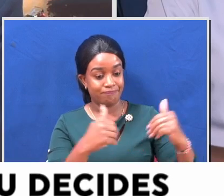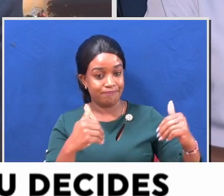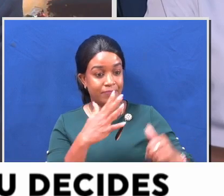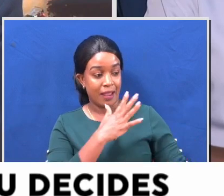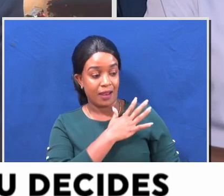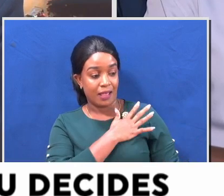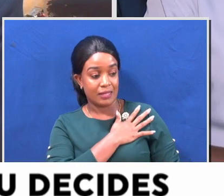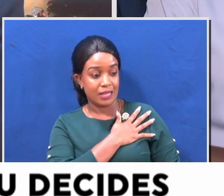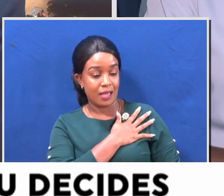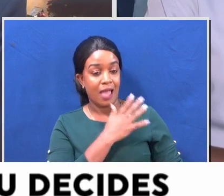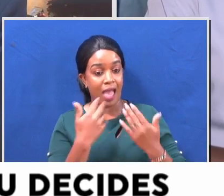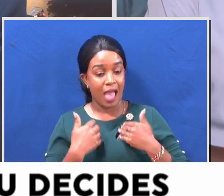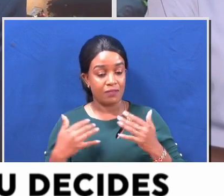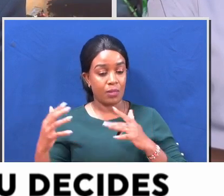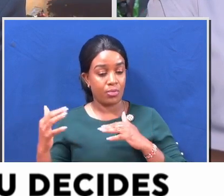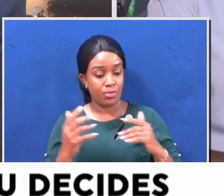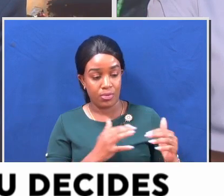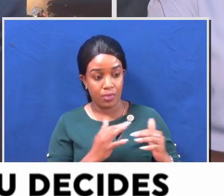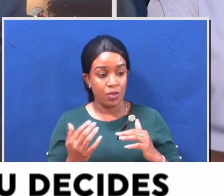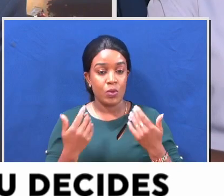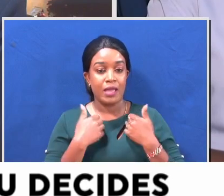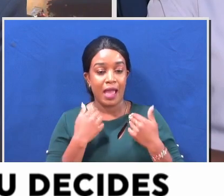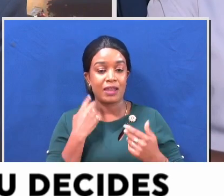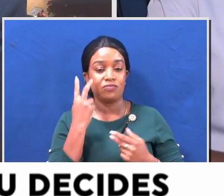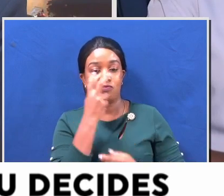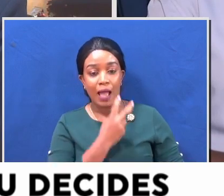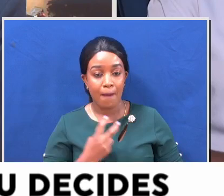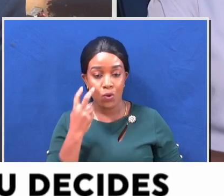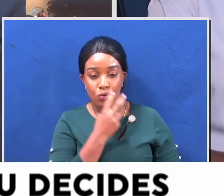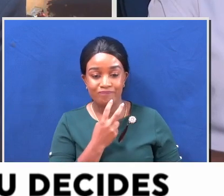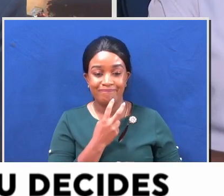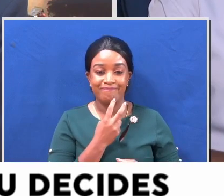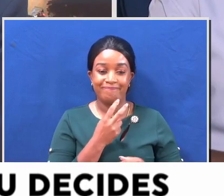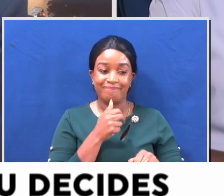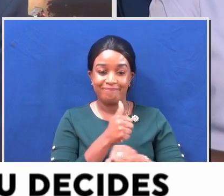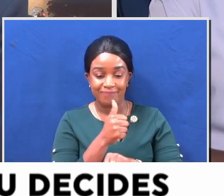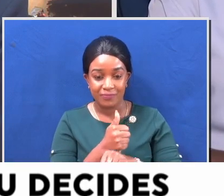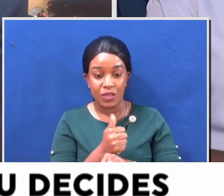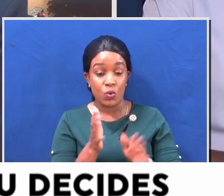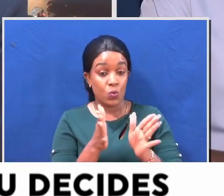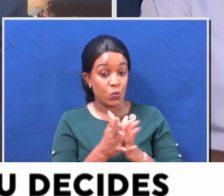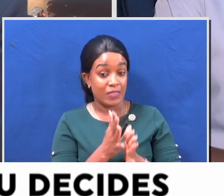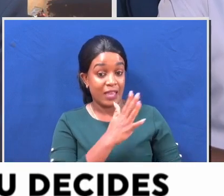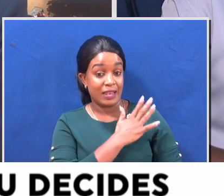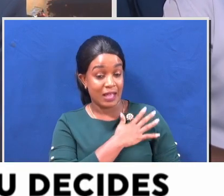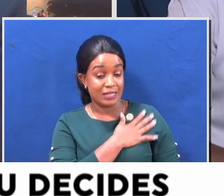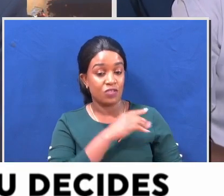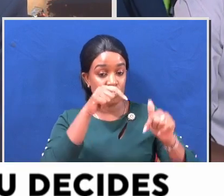verbal exchange, but there was more than verbal exchange in the NASA siblings today. There were